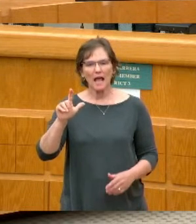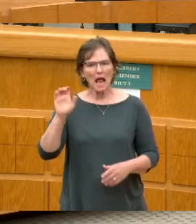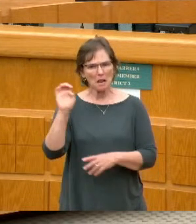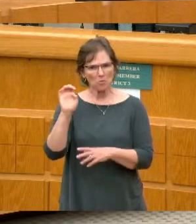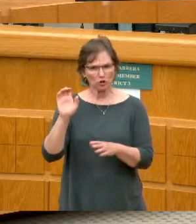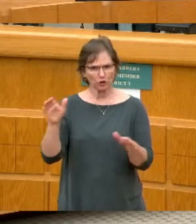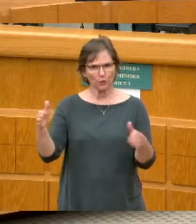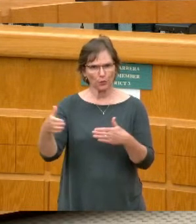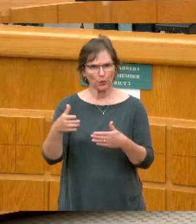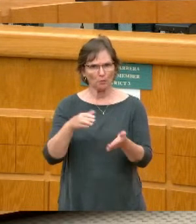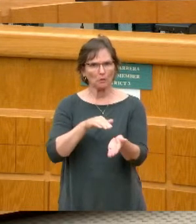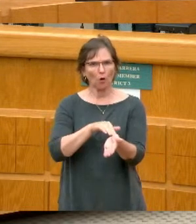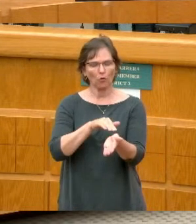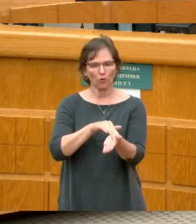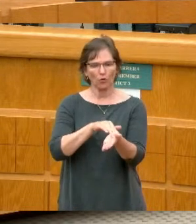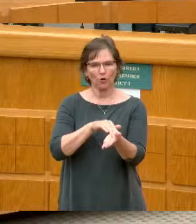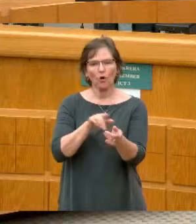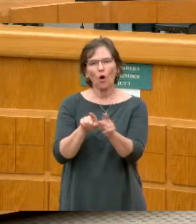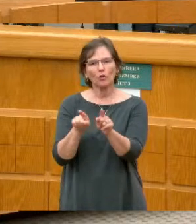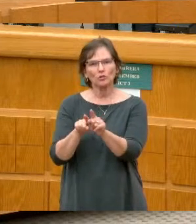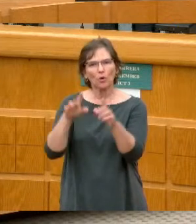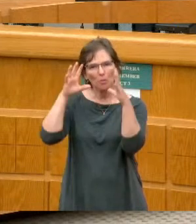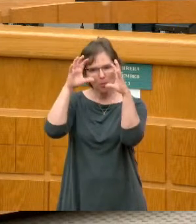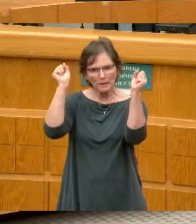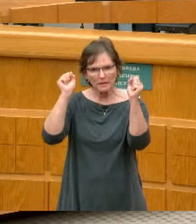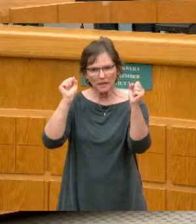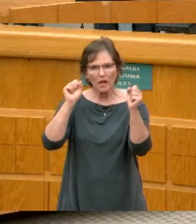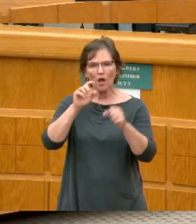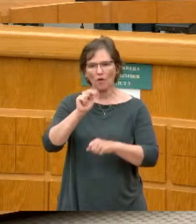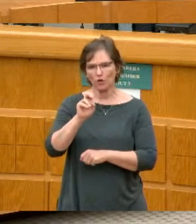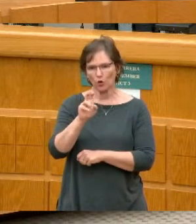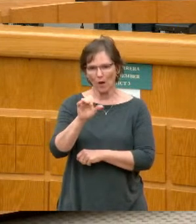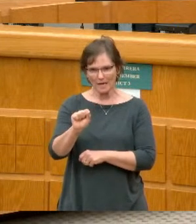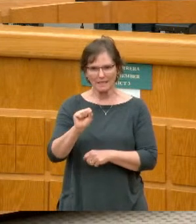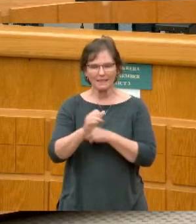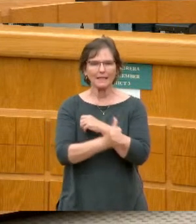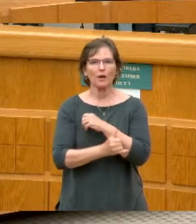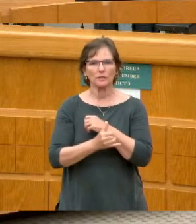Maybe 2 arms length. There you go. All right. So,